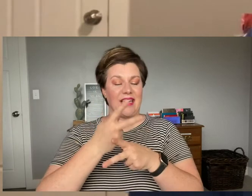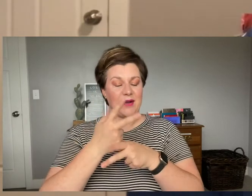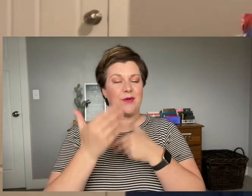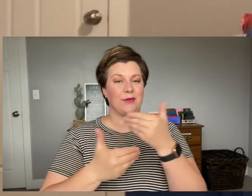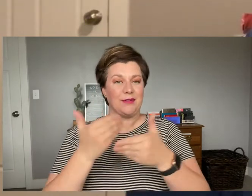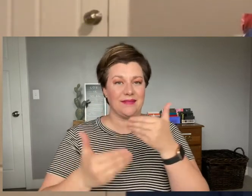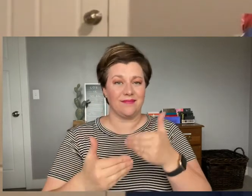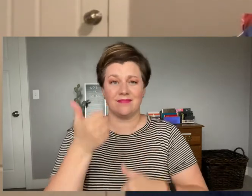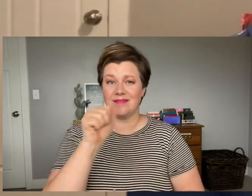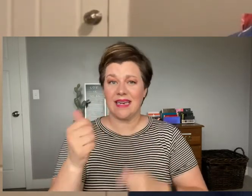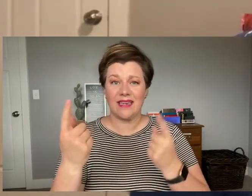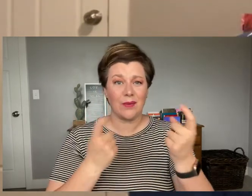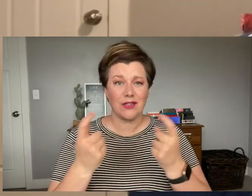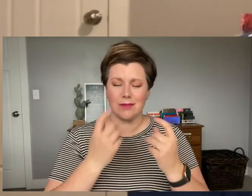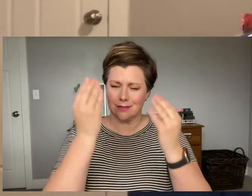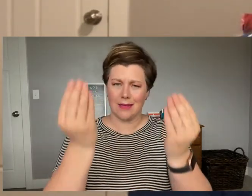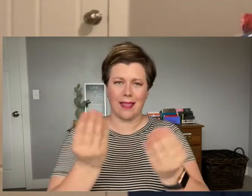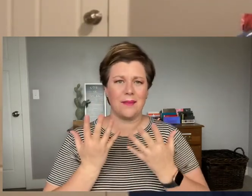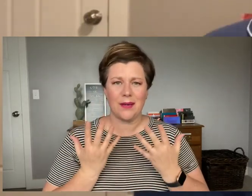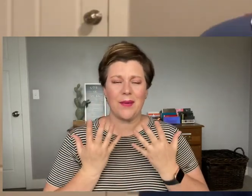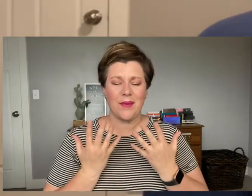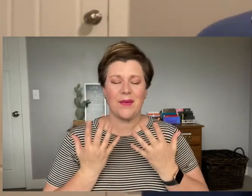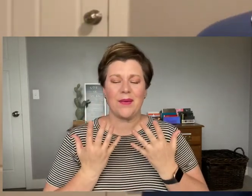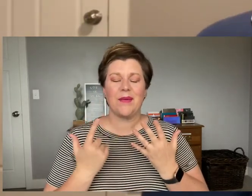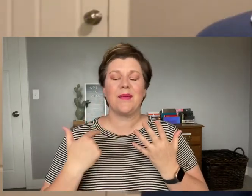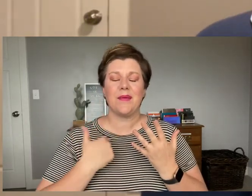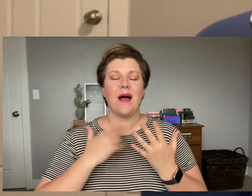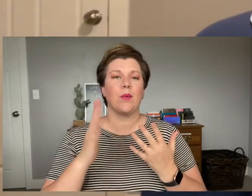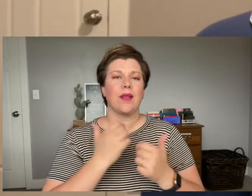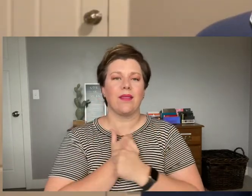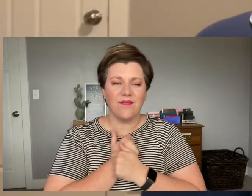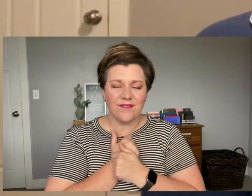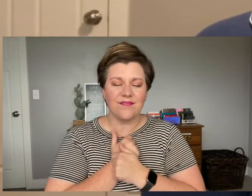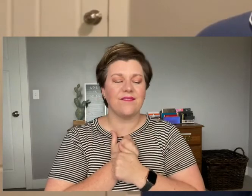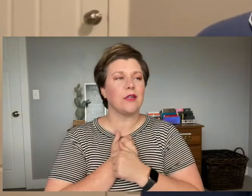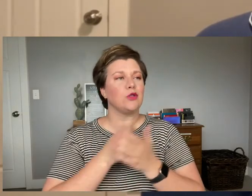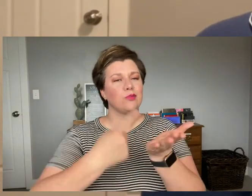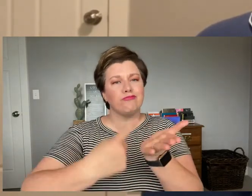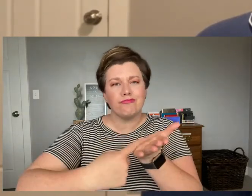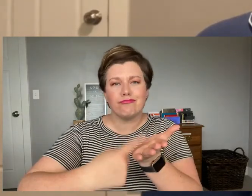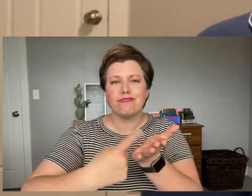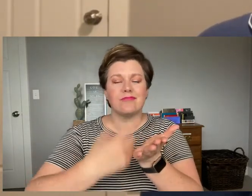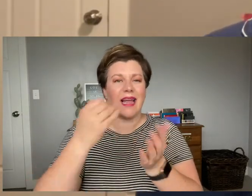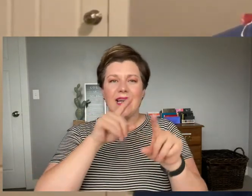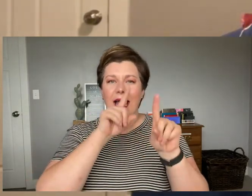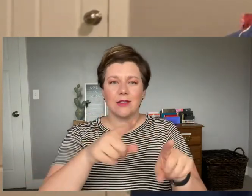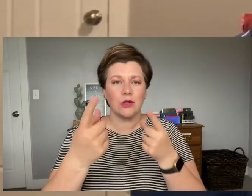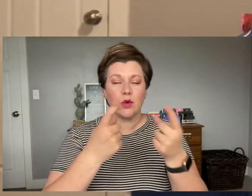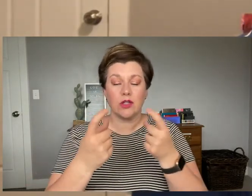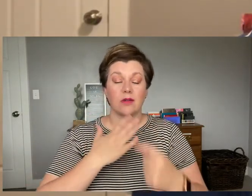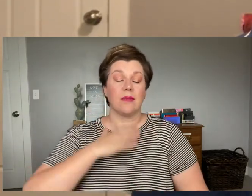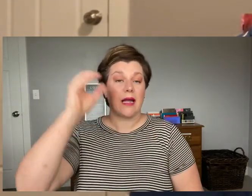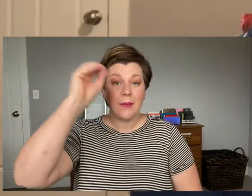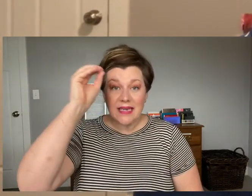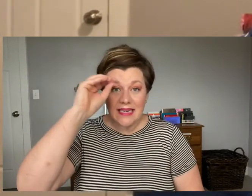my opinions, not give you my advice, because I don't feel like I am the appropriate person to ask